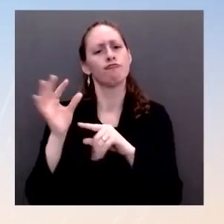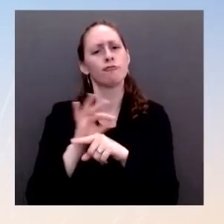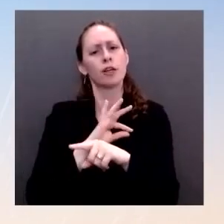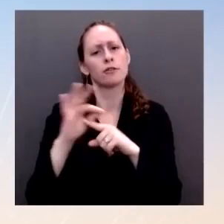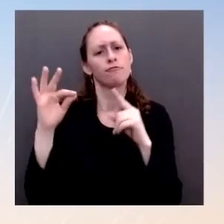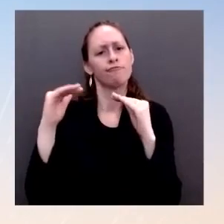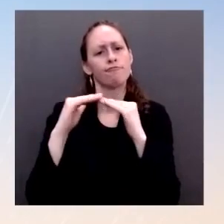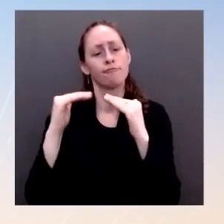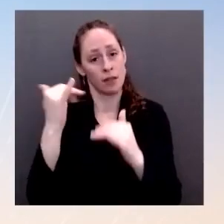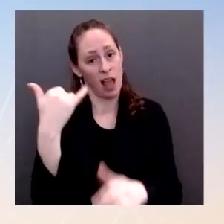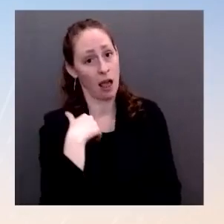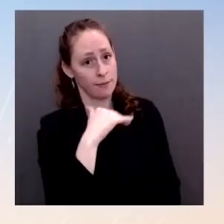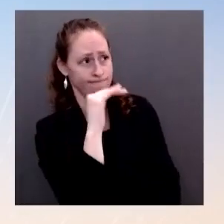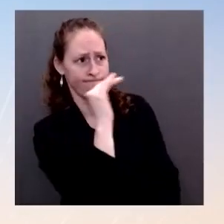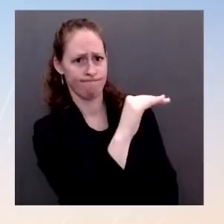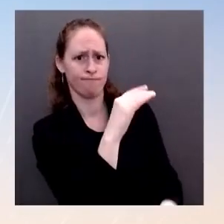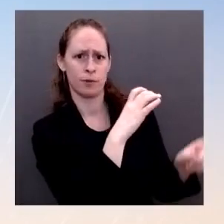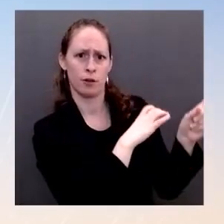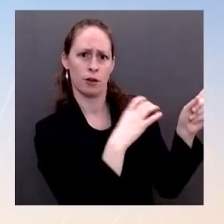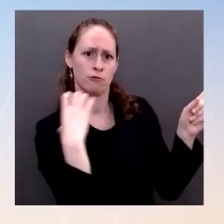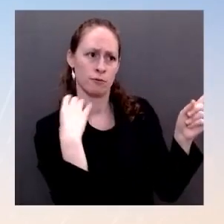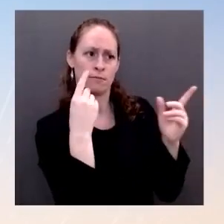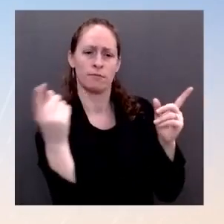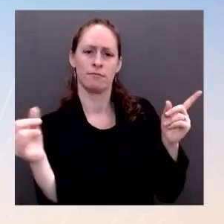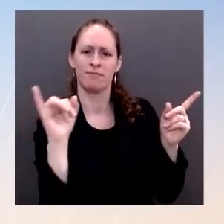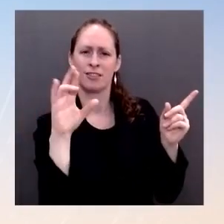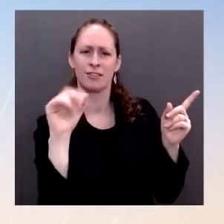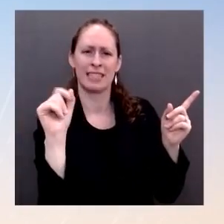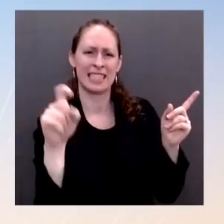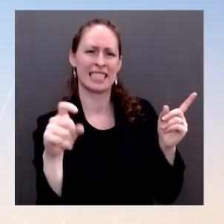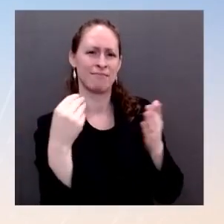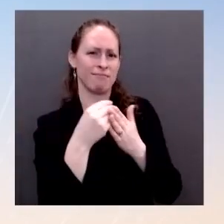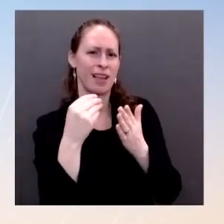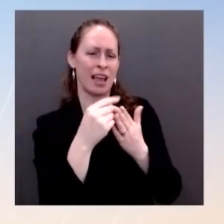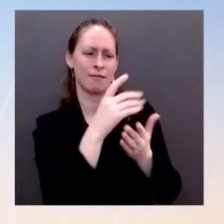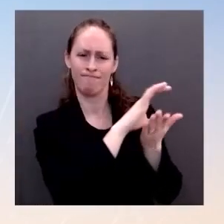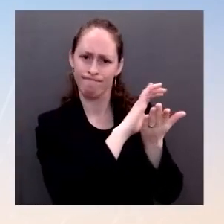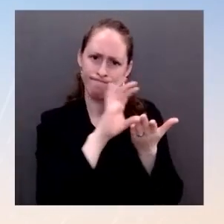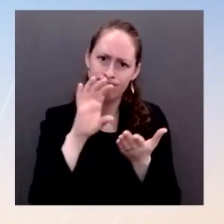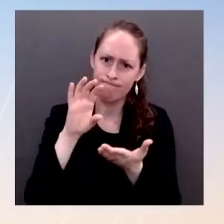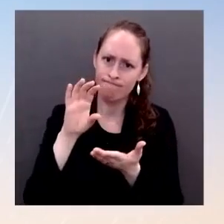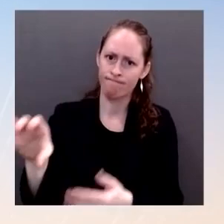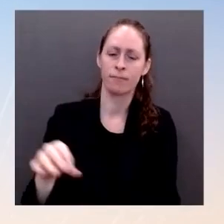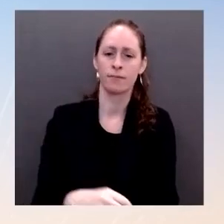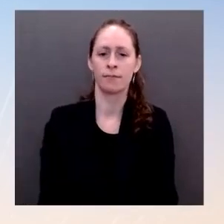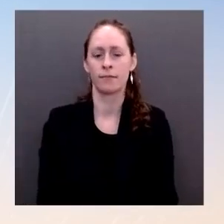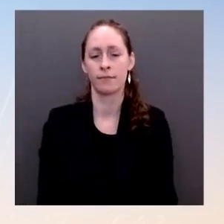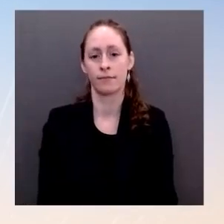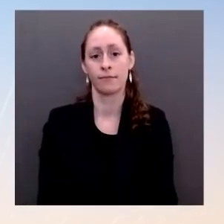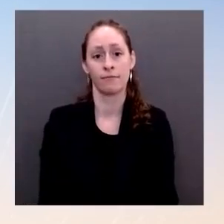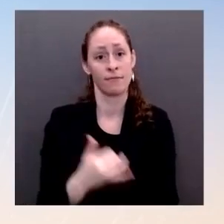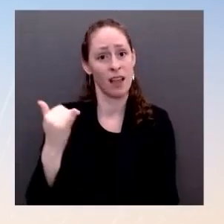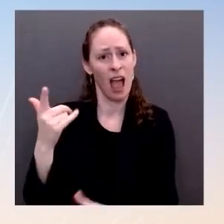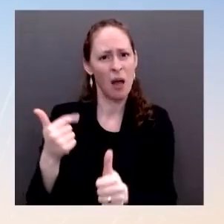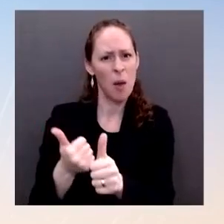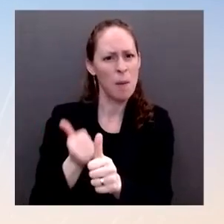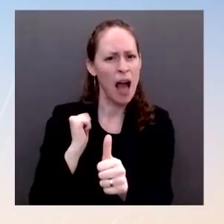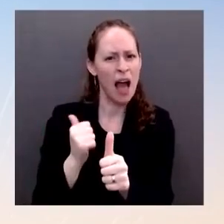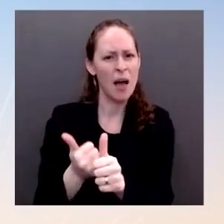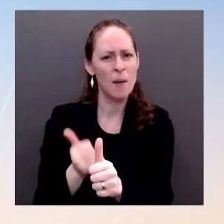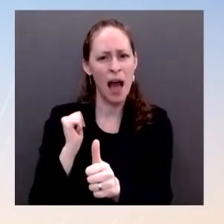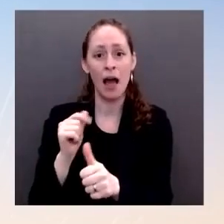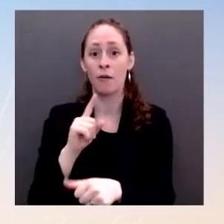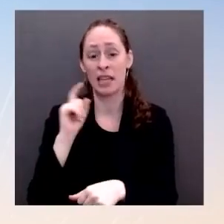But again, in terms of addressing the backlog, it's going to take some work, it's going to take some time, and I think people need to understand that they need funding,